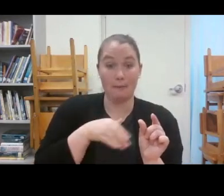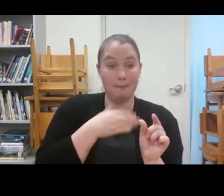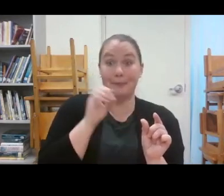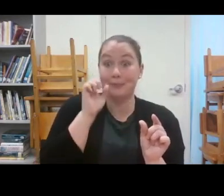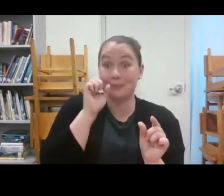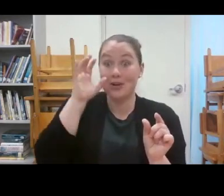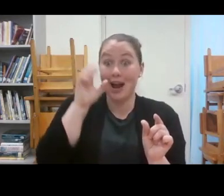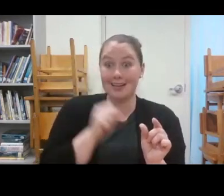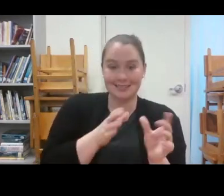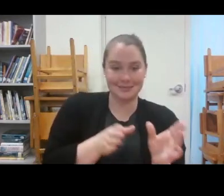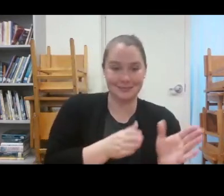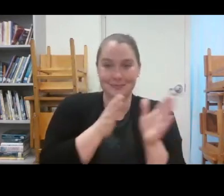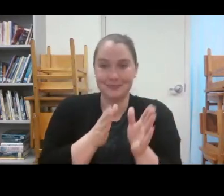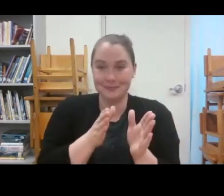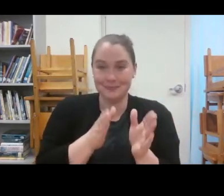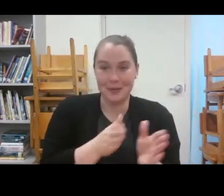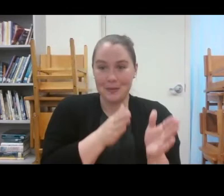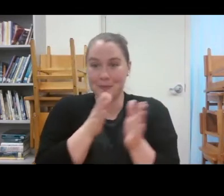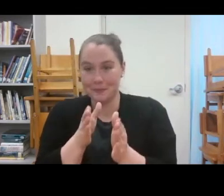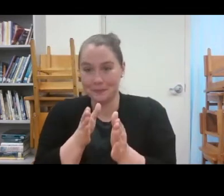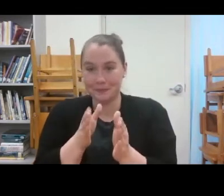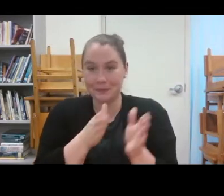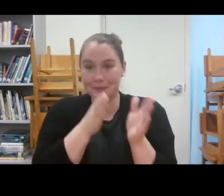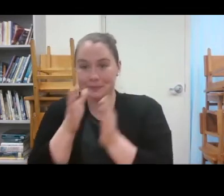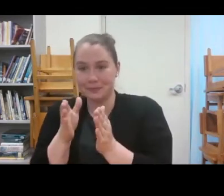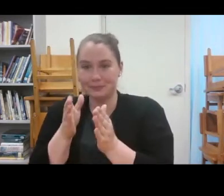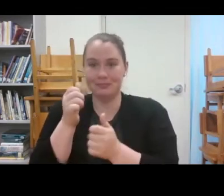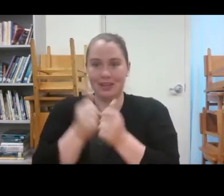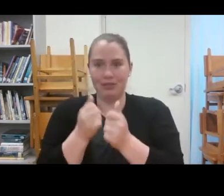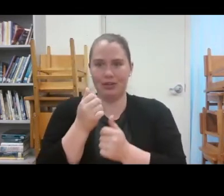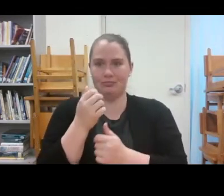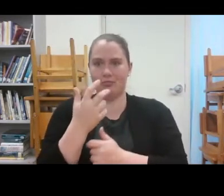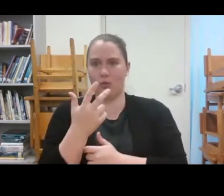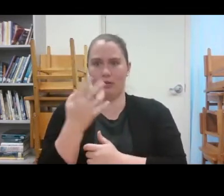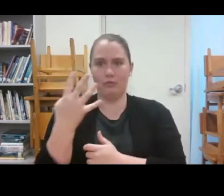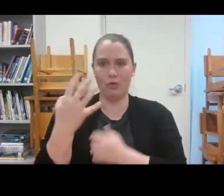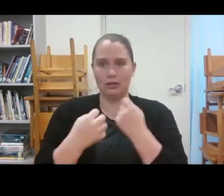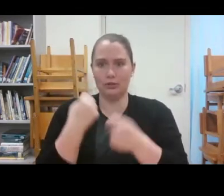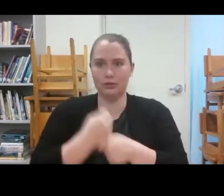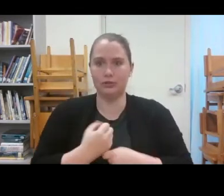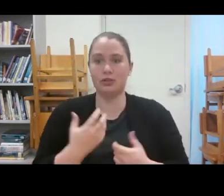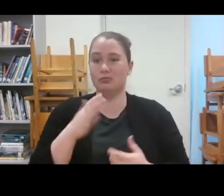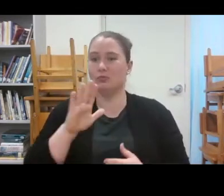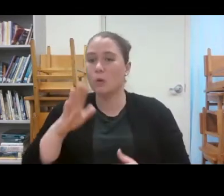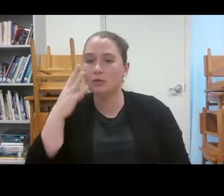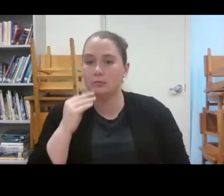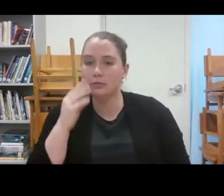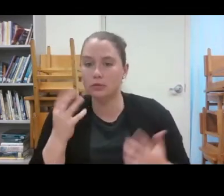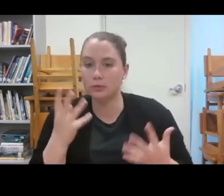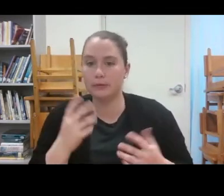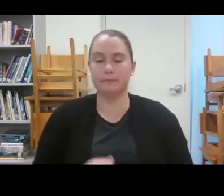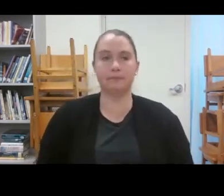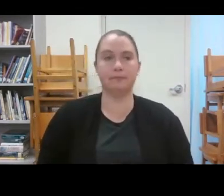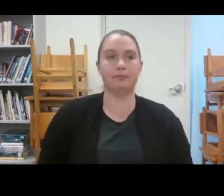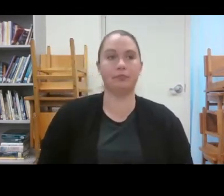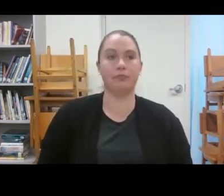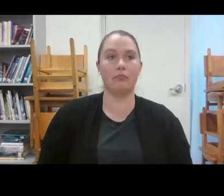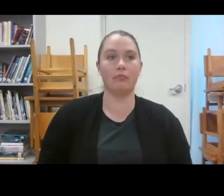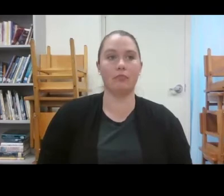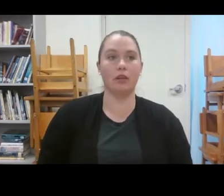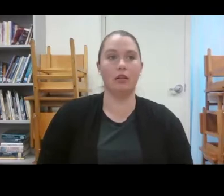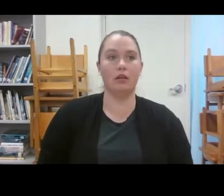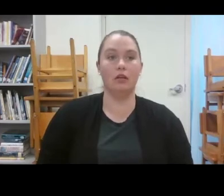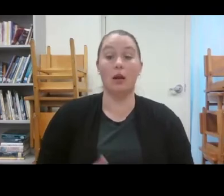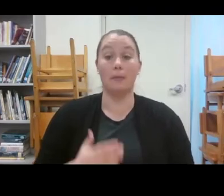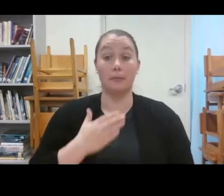then surprise, here's the next one every 3 or 4 years. What's your experience? Well, my experience, of course, you